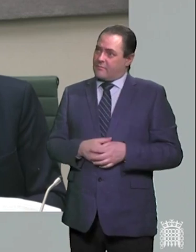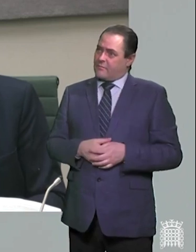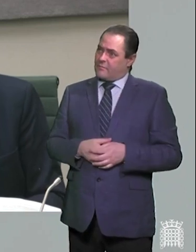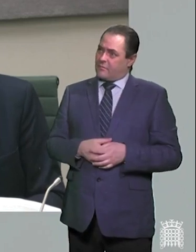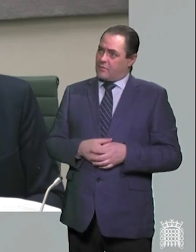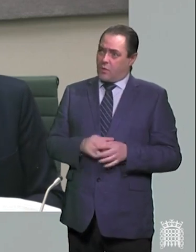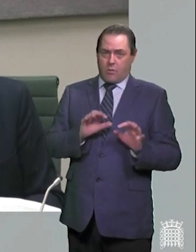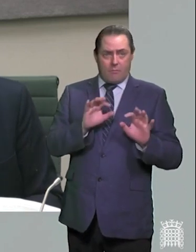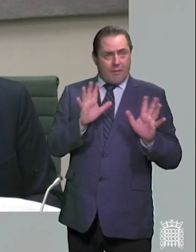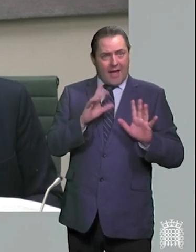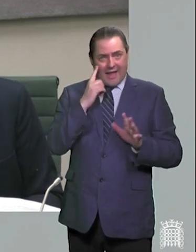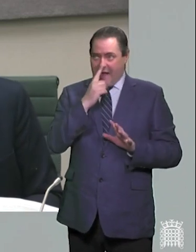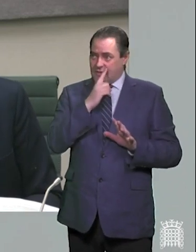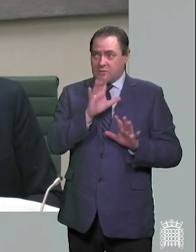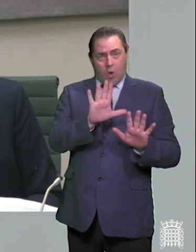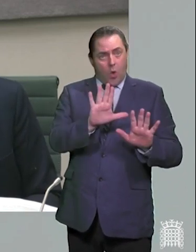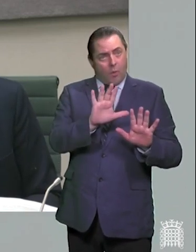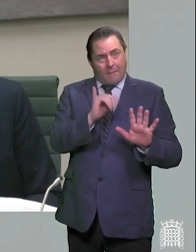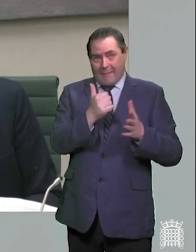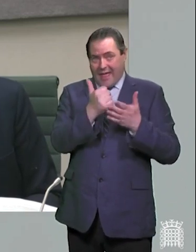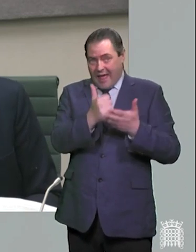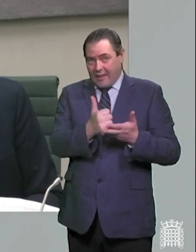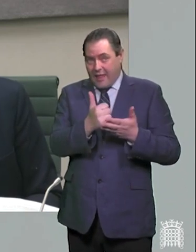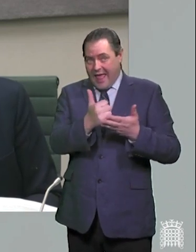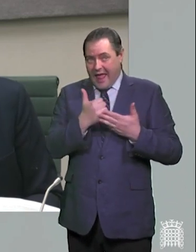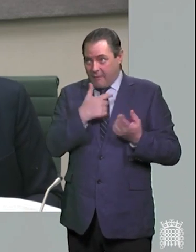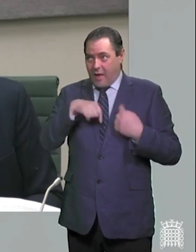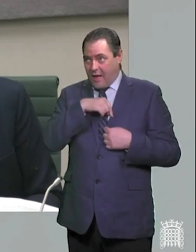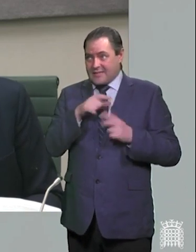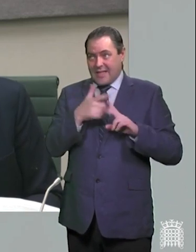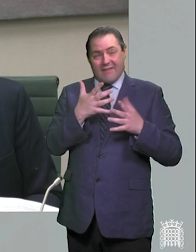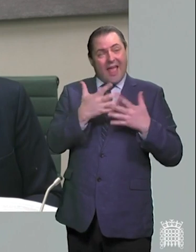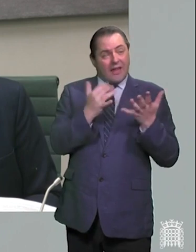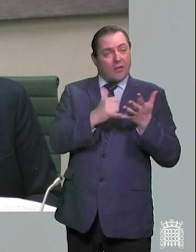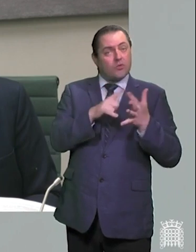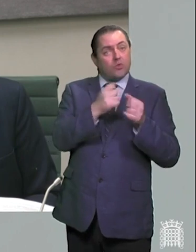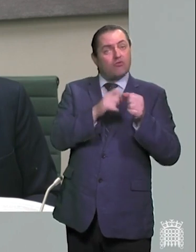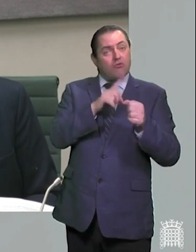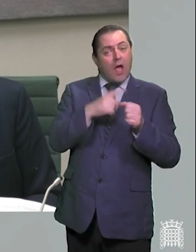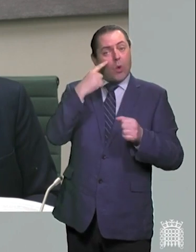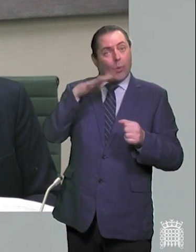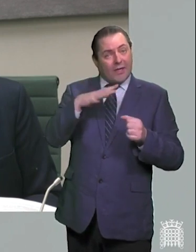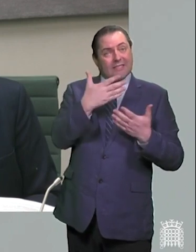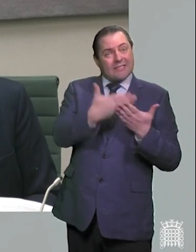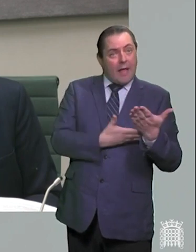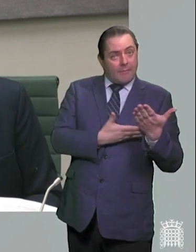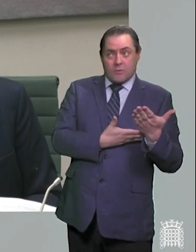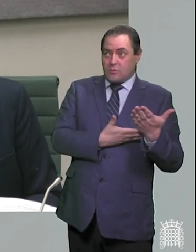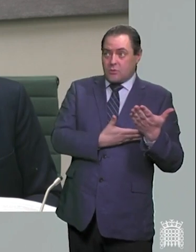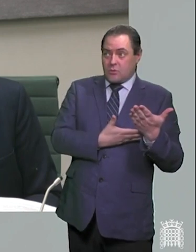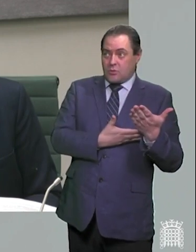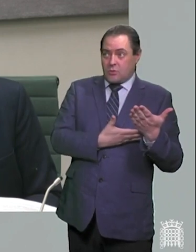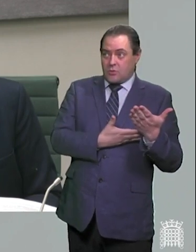evidence about that. No, I think it'd be very helpful if there anything in Sue Gray's witness statements that